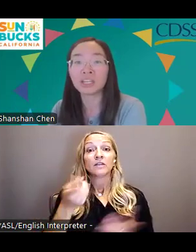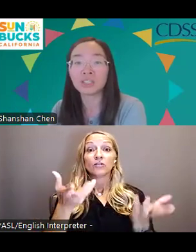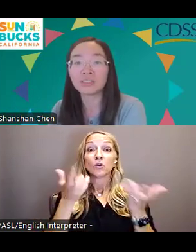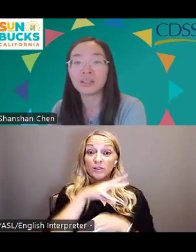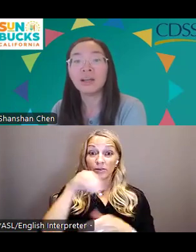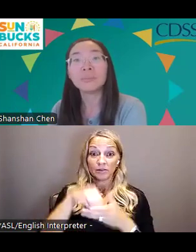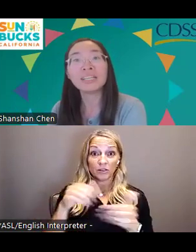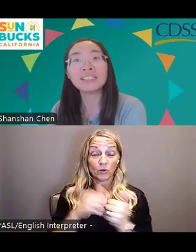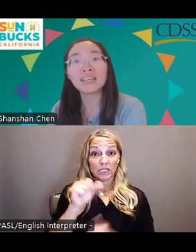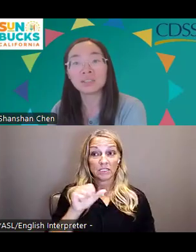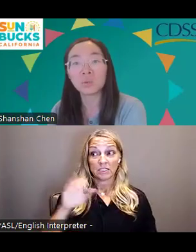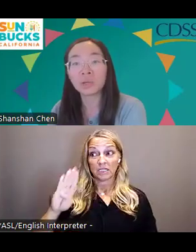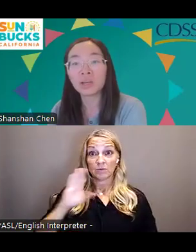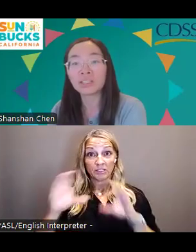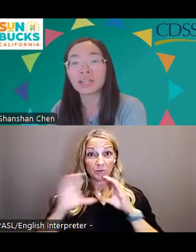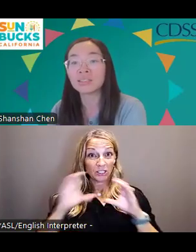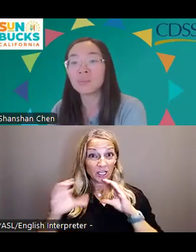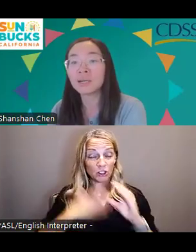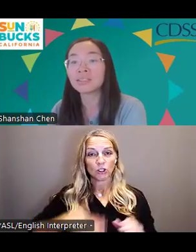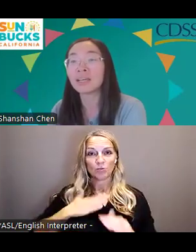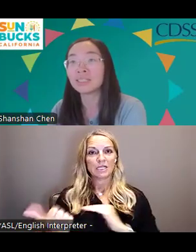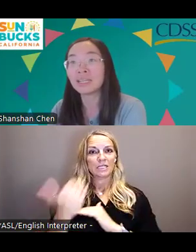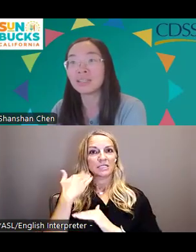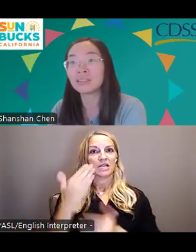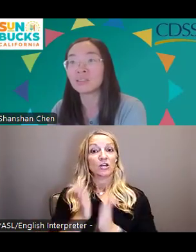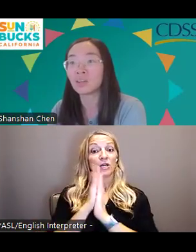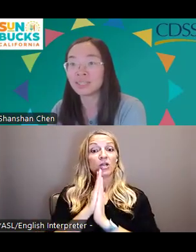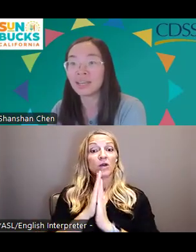Sunbox communications, please send us a request at